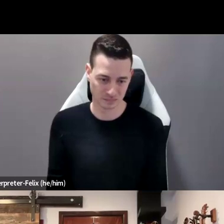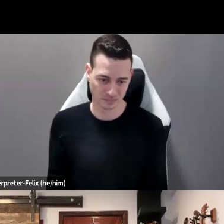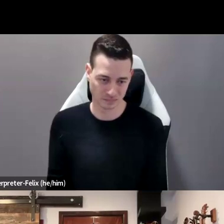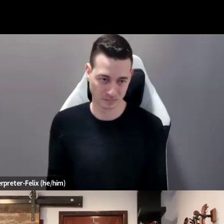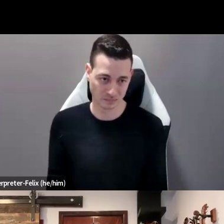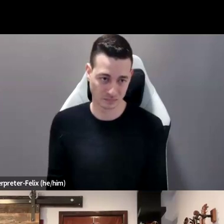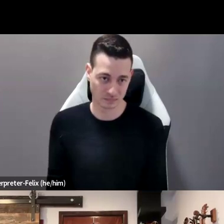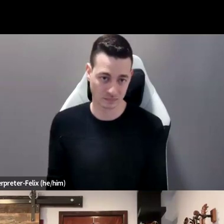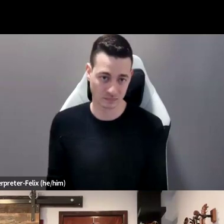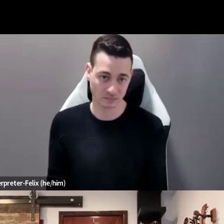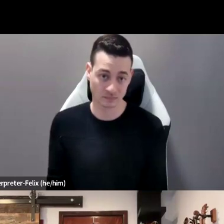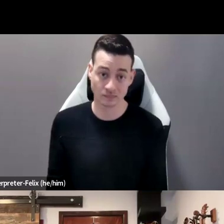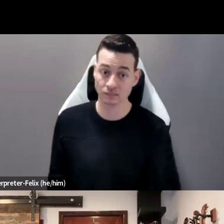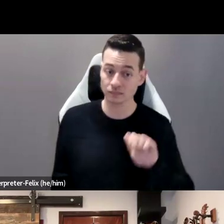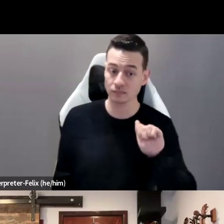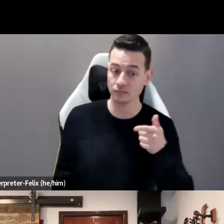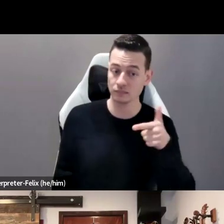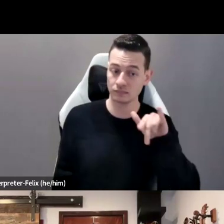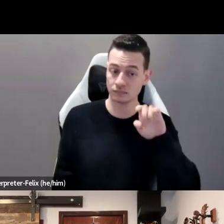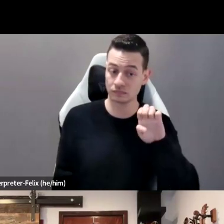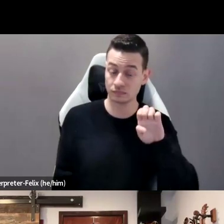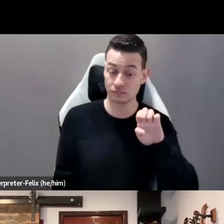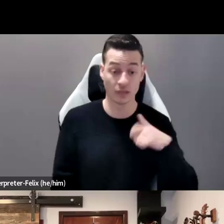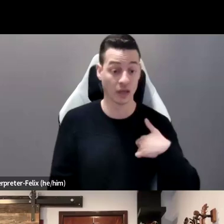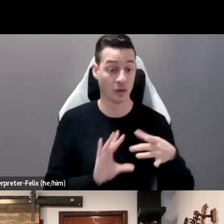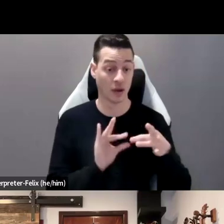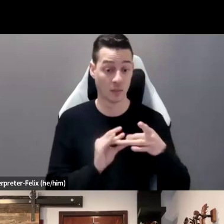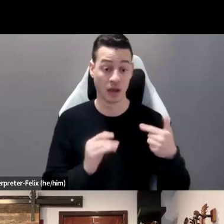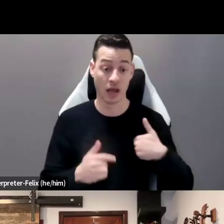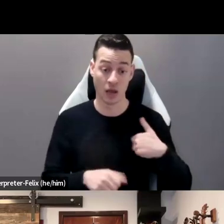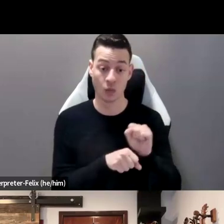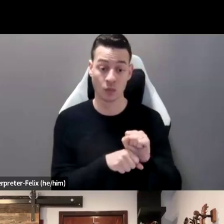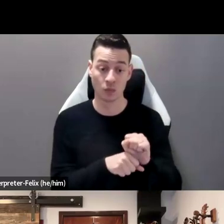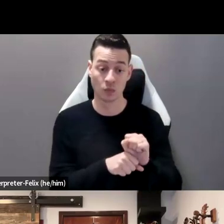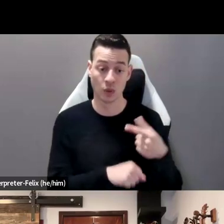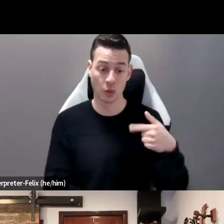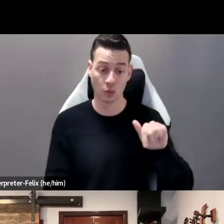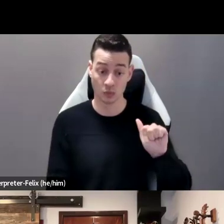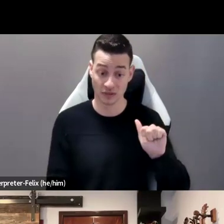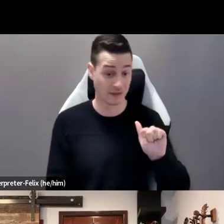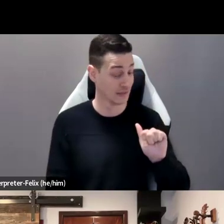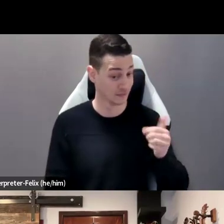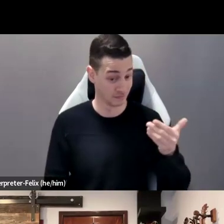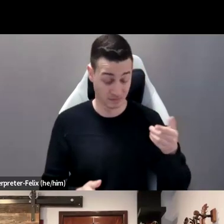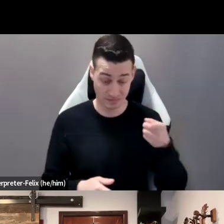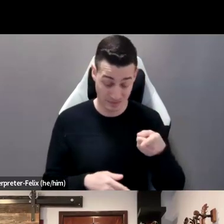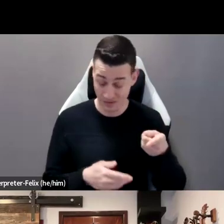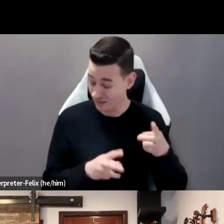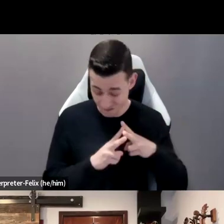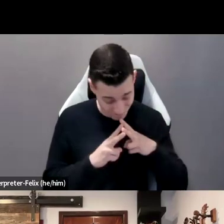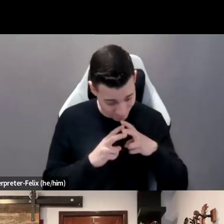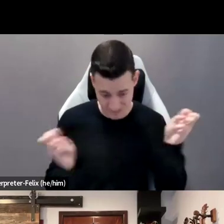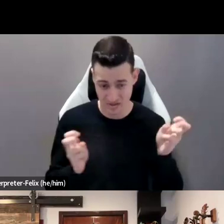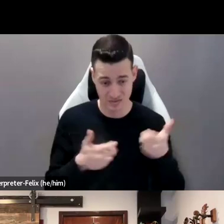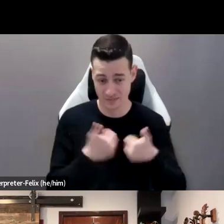I'll just say I'm at LaGuardia, and at LaGuardia it's very separate. We have the Women's Center, which also